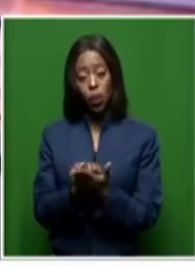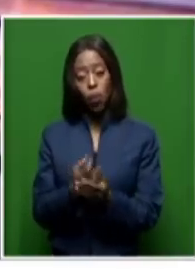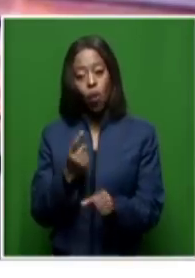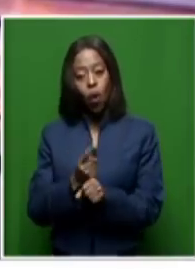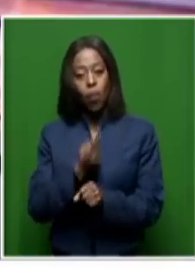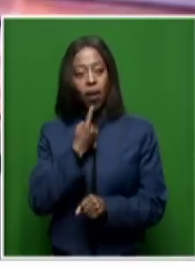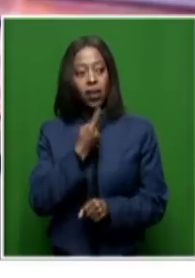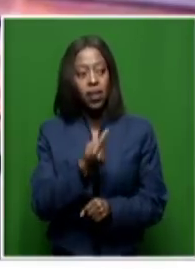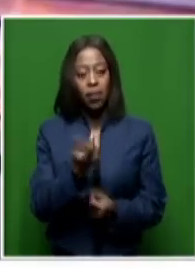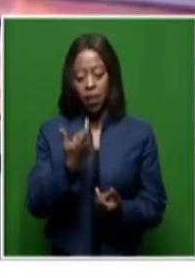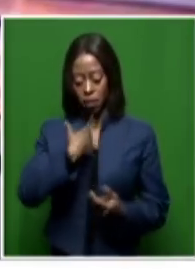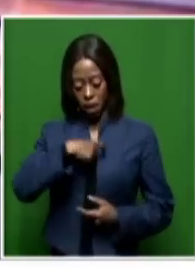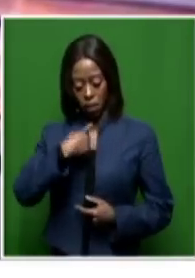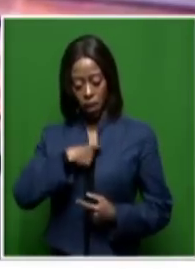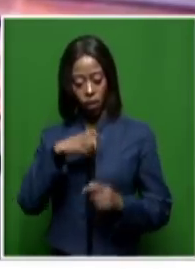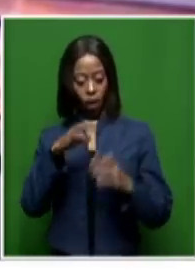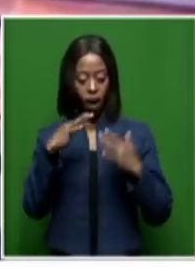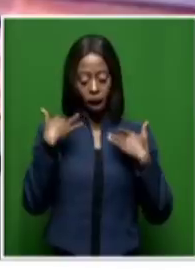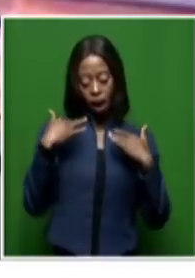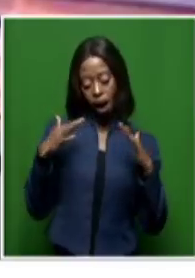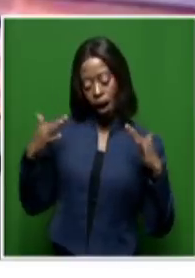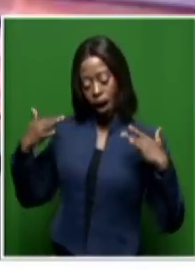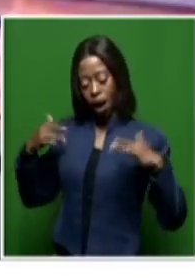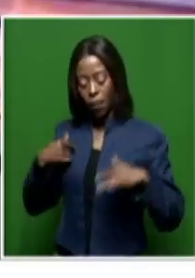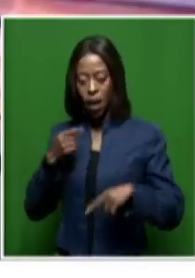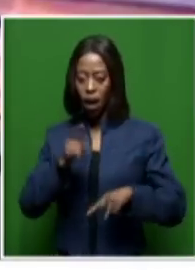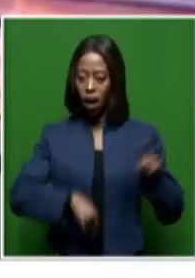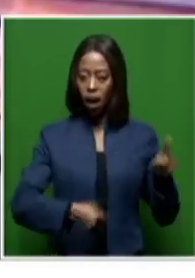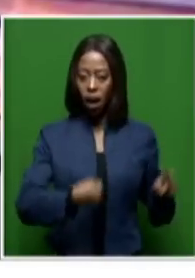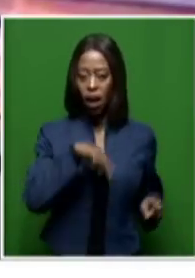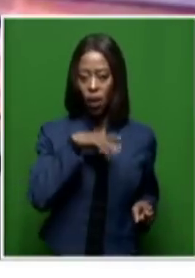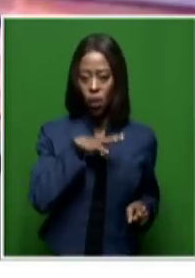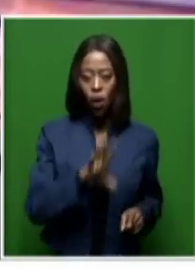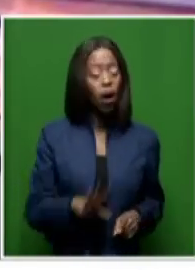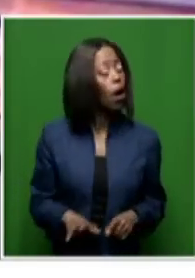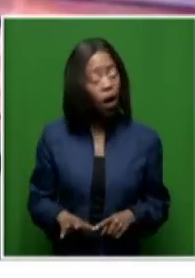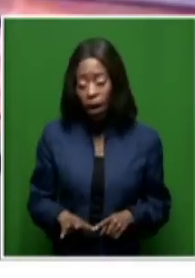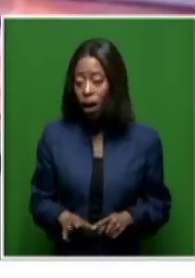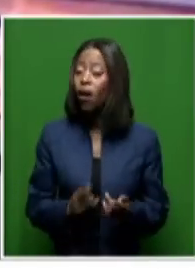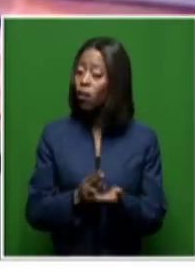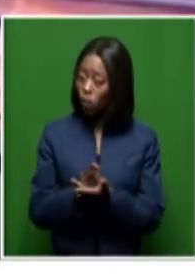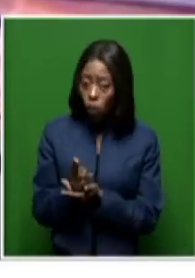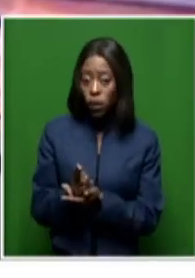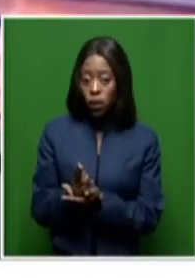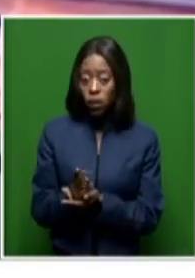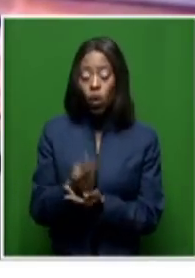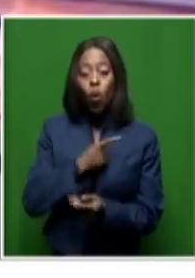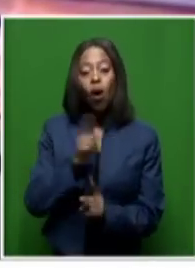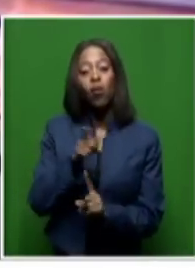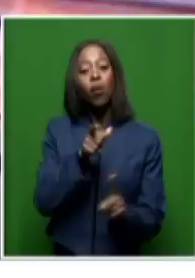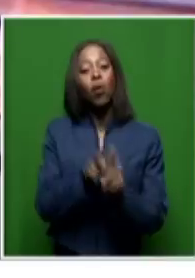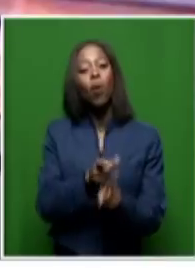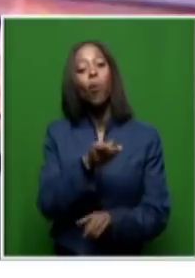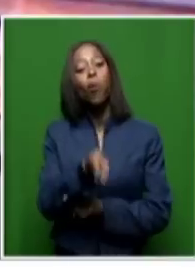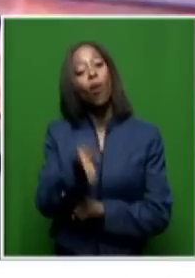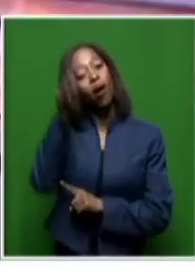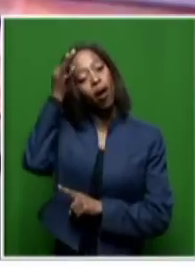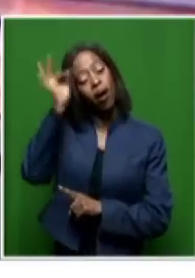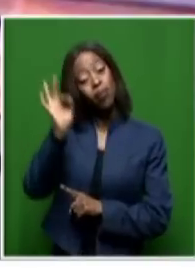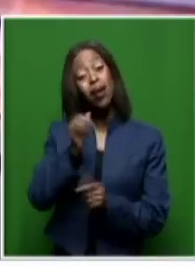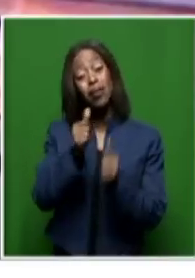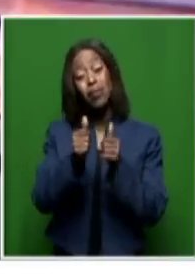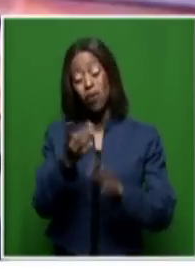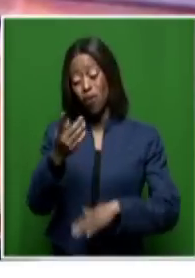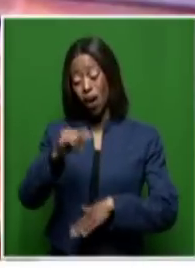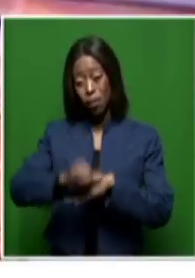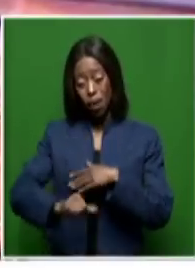it's like I speak for myself not to be kicked out. But that is the reality. If somebody stays in government in a portfolio for